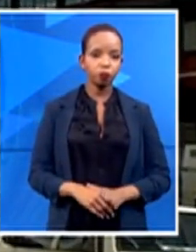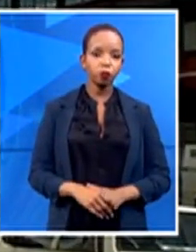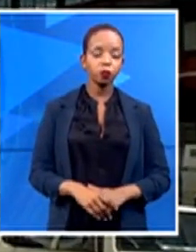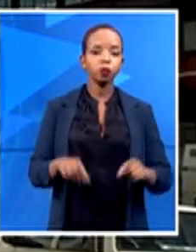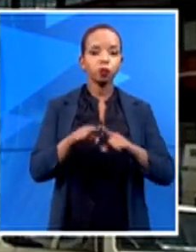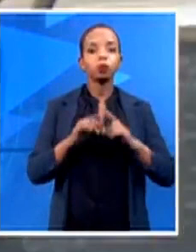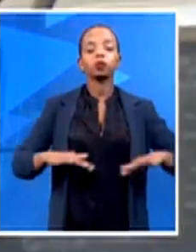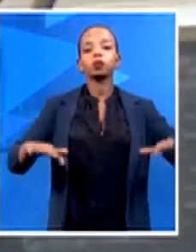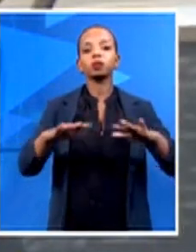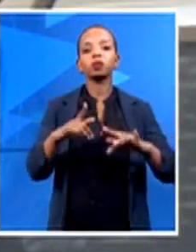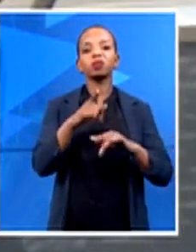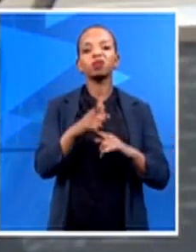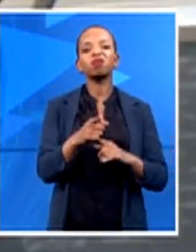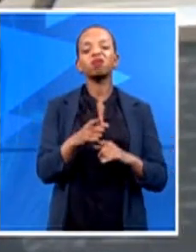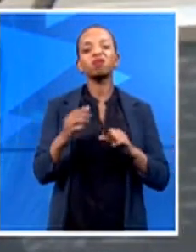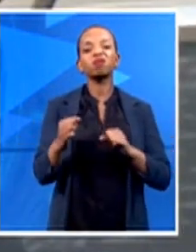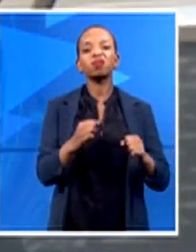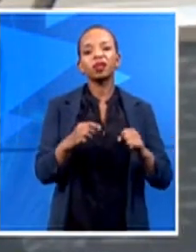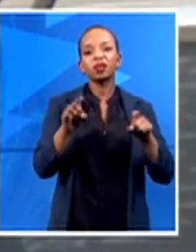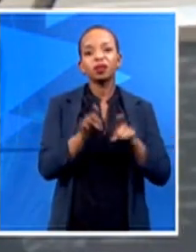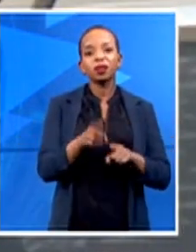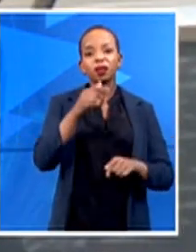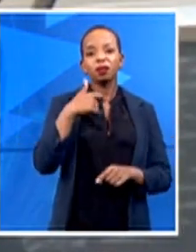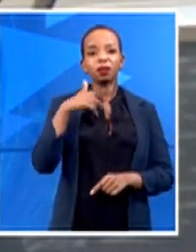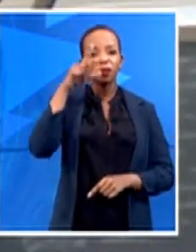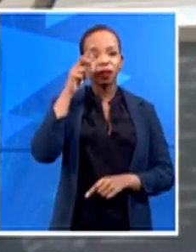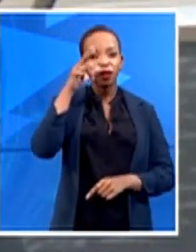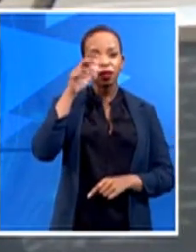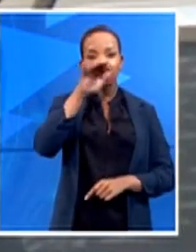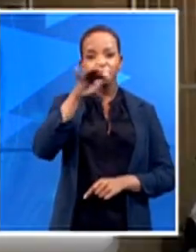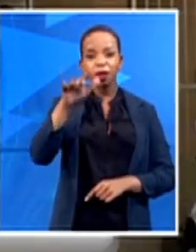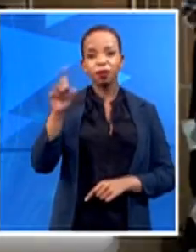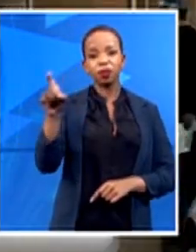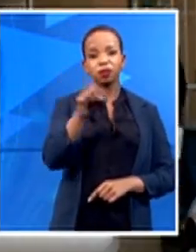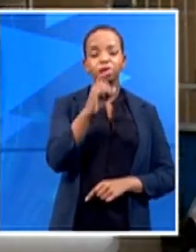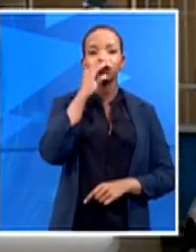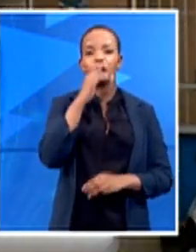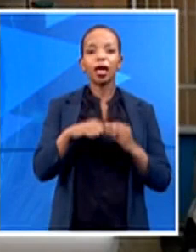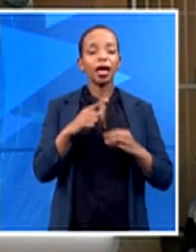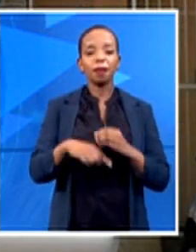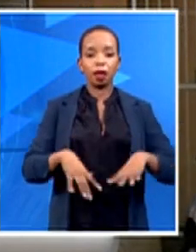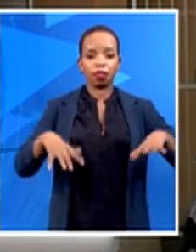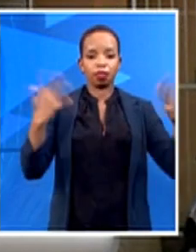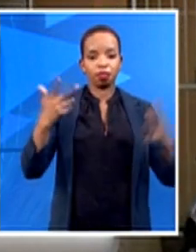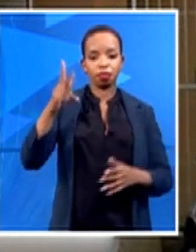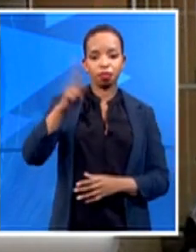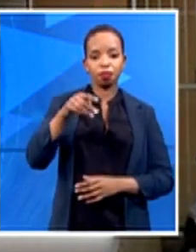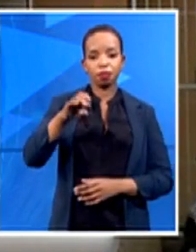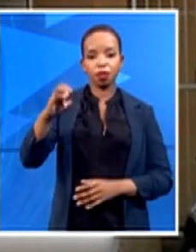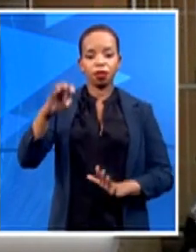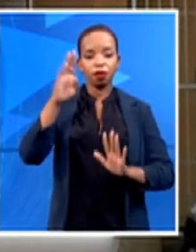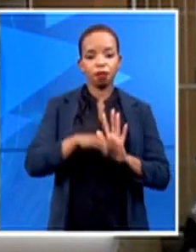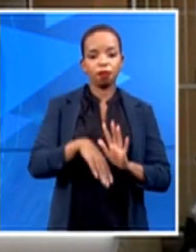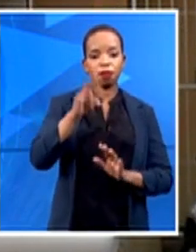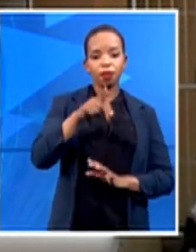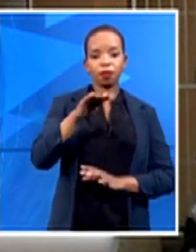to how other people are talking about the lack of PPE, it gives me some sense of security to know that we are